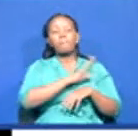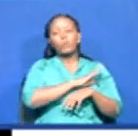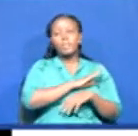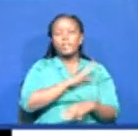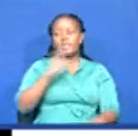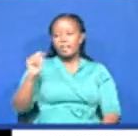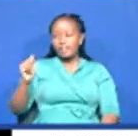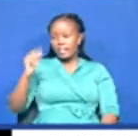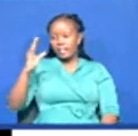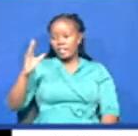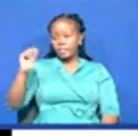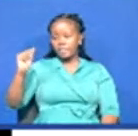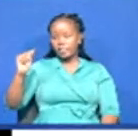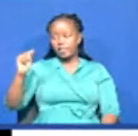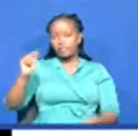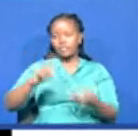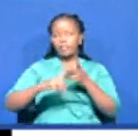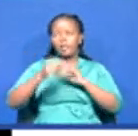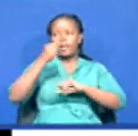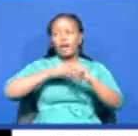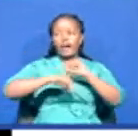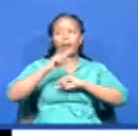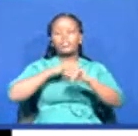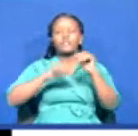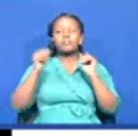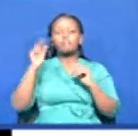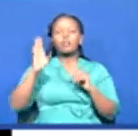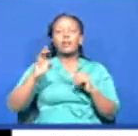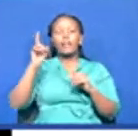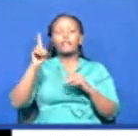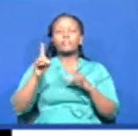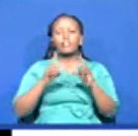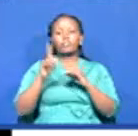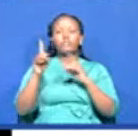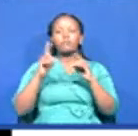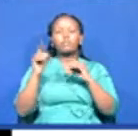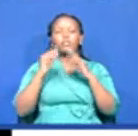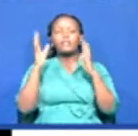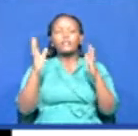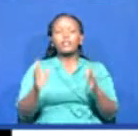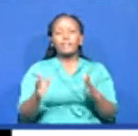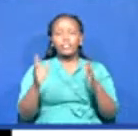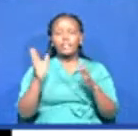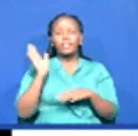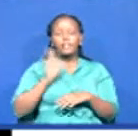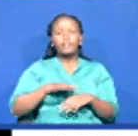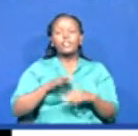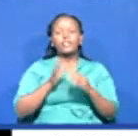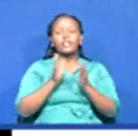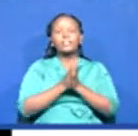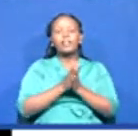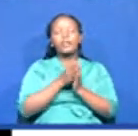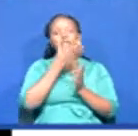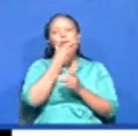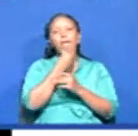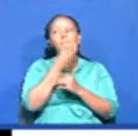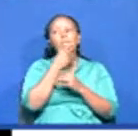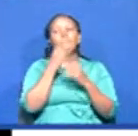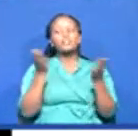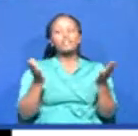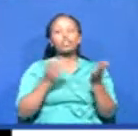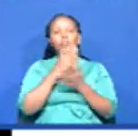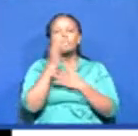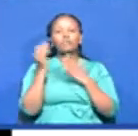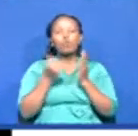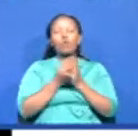the acting executive director, ladies and gentlemen, all protocol